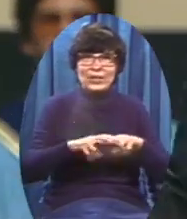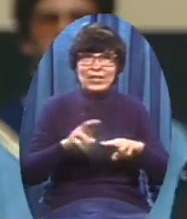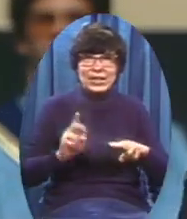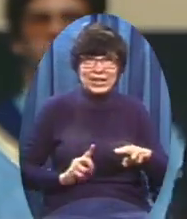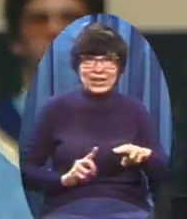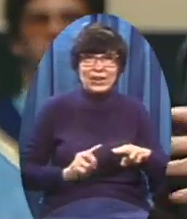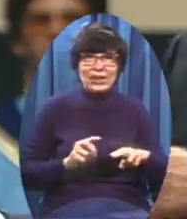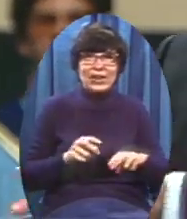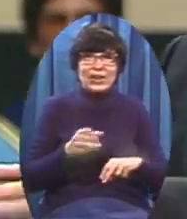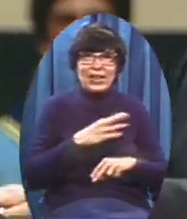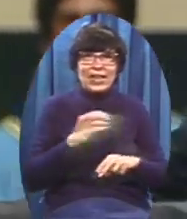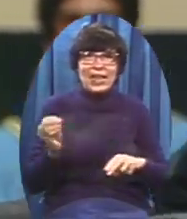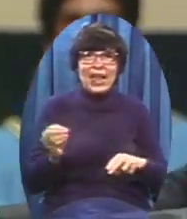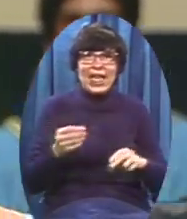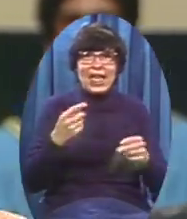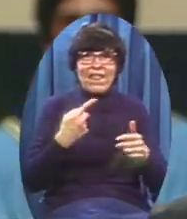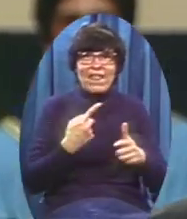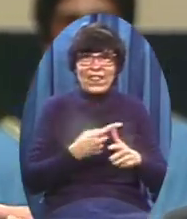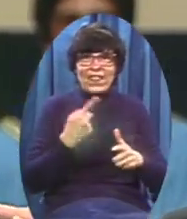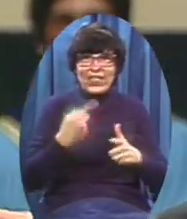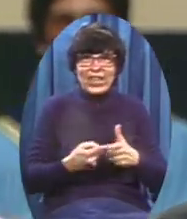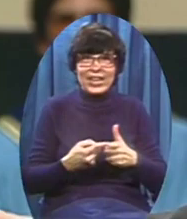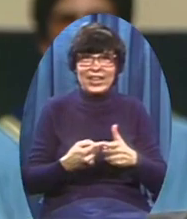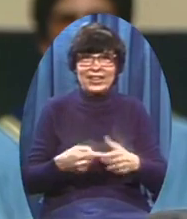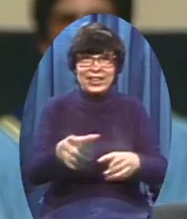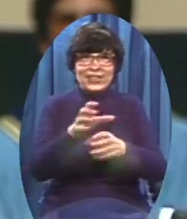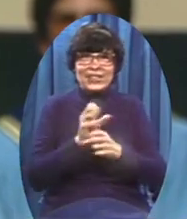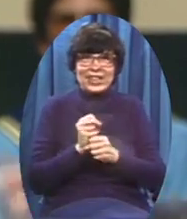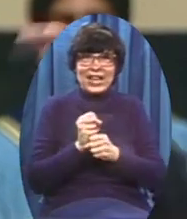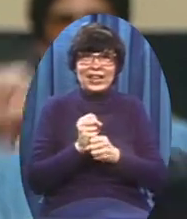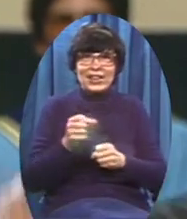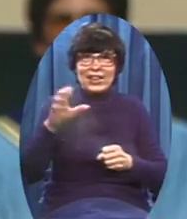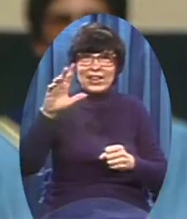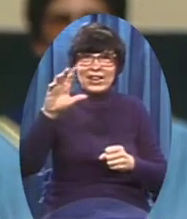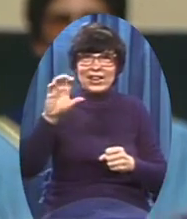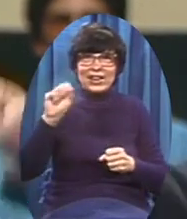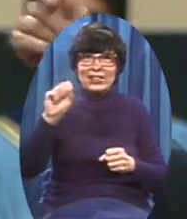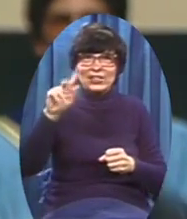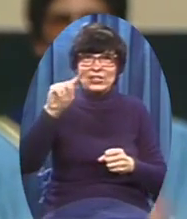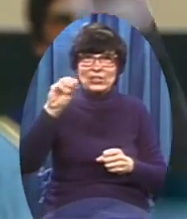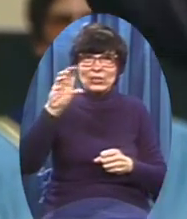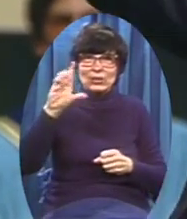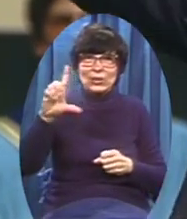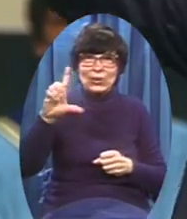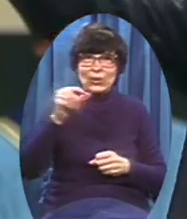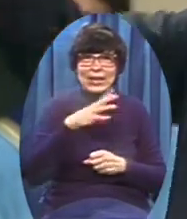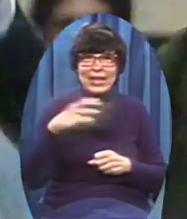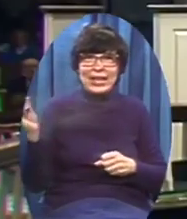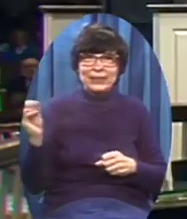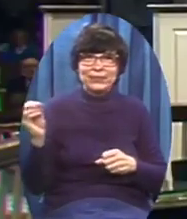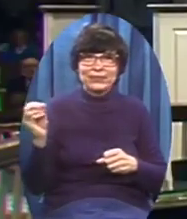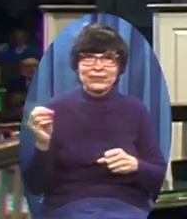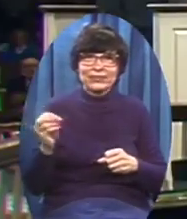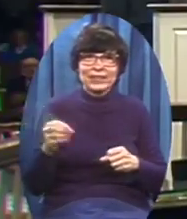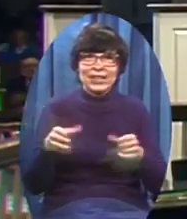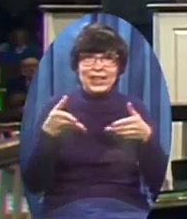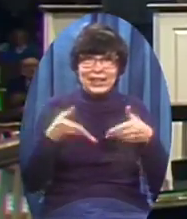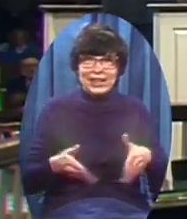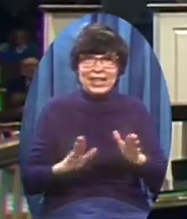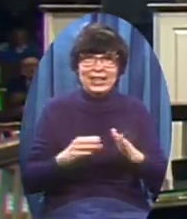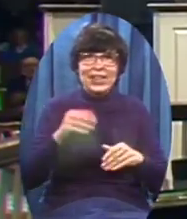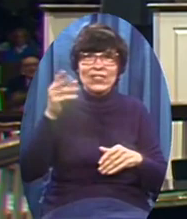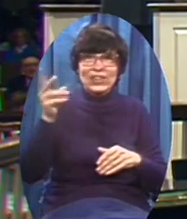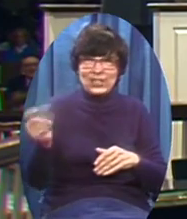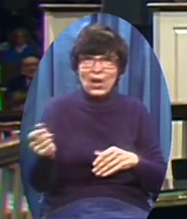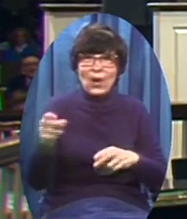sit here. And then, brother, she pulled up a 4-legged stool about that high and said, Fifi, Get on your stoop, right up on that stool. He went, sat